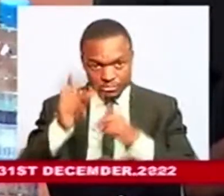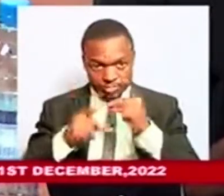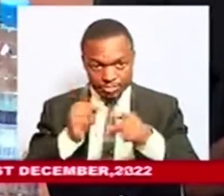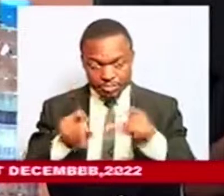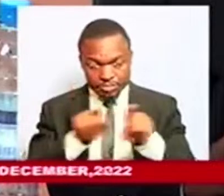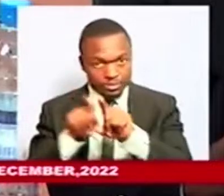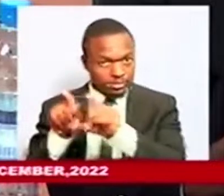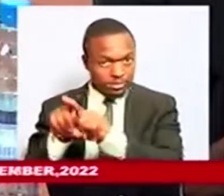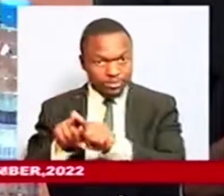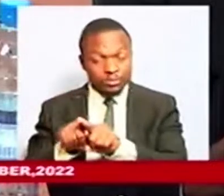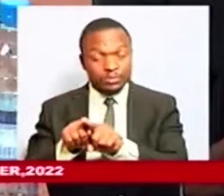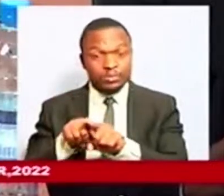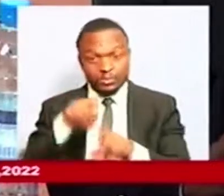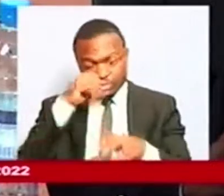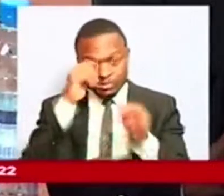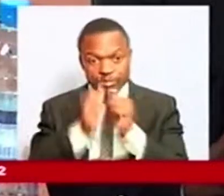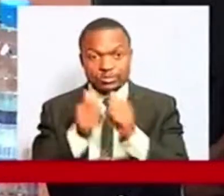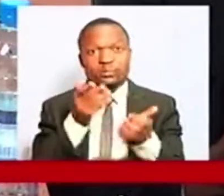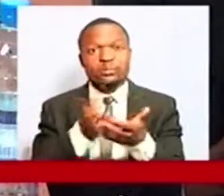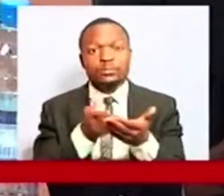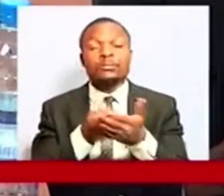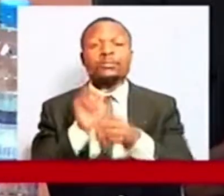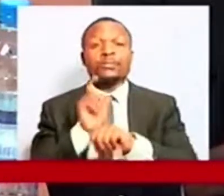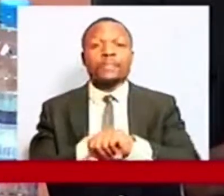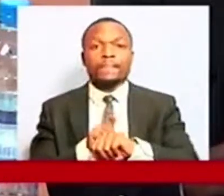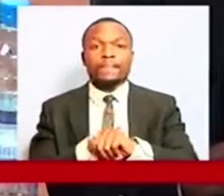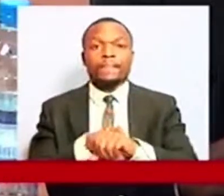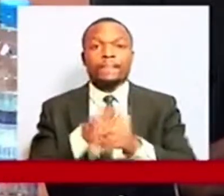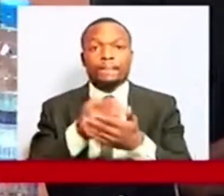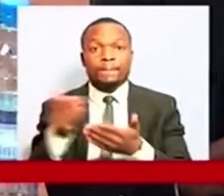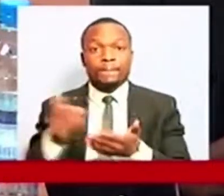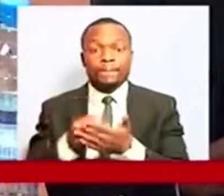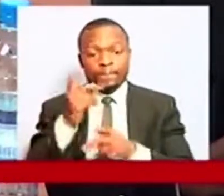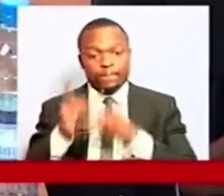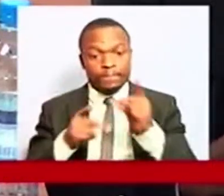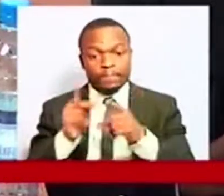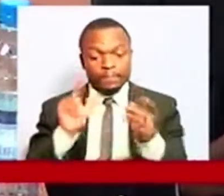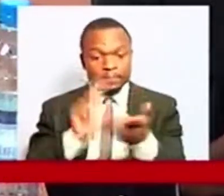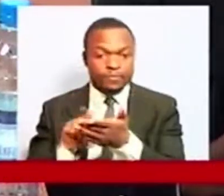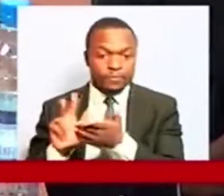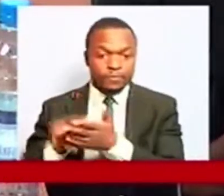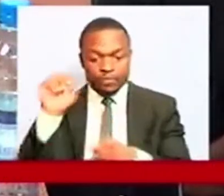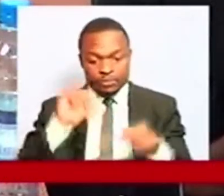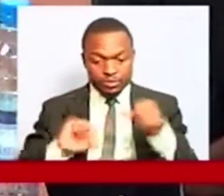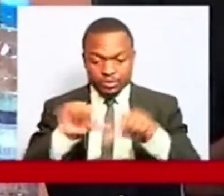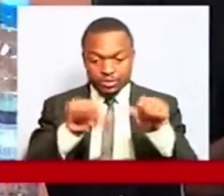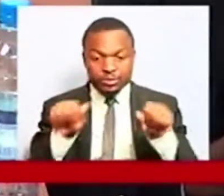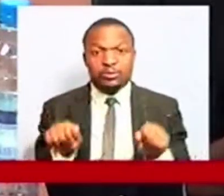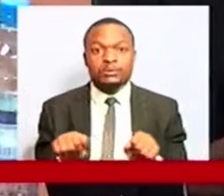a result, it affected the timeframe for the procurement processes and approval by Auditor General.